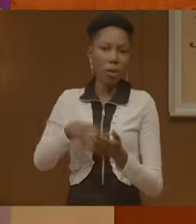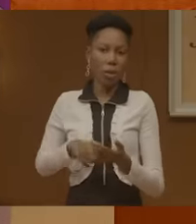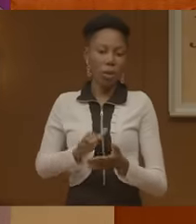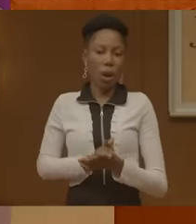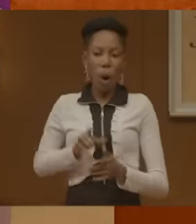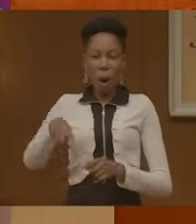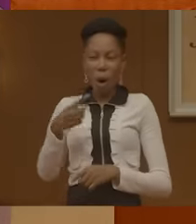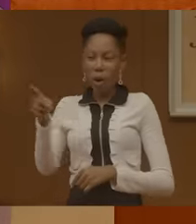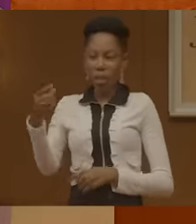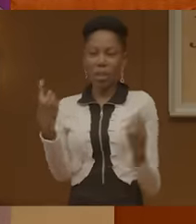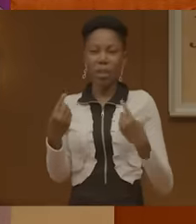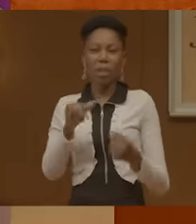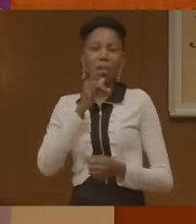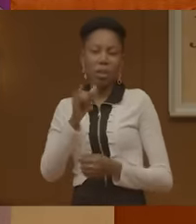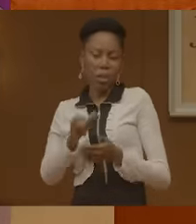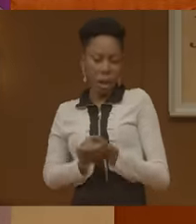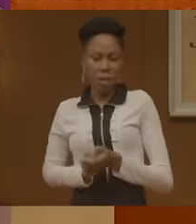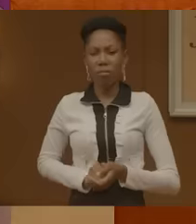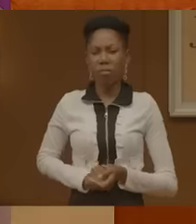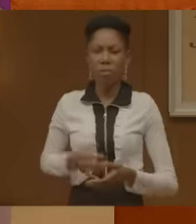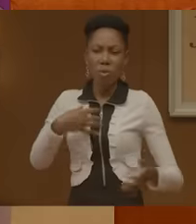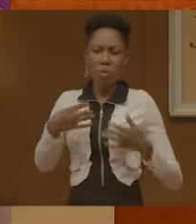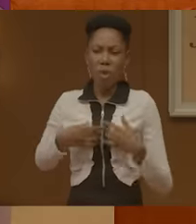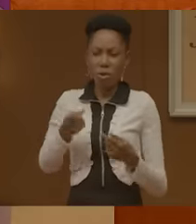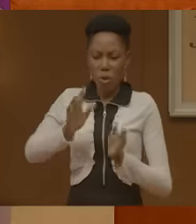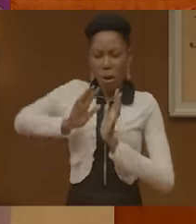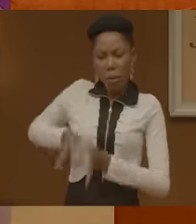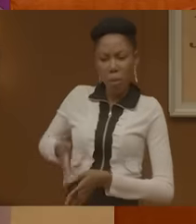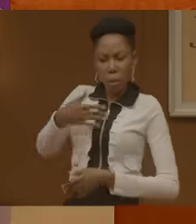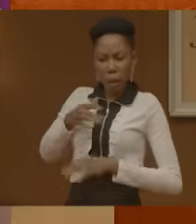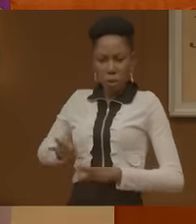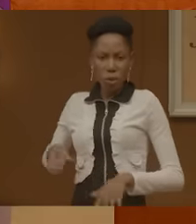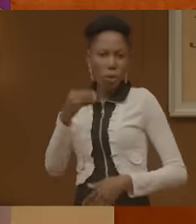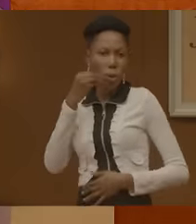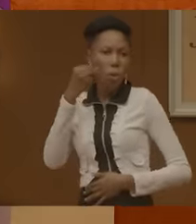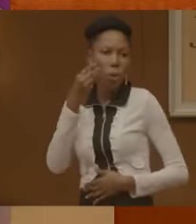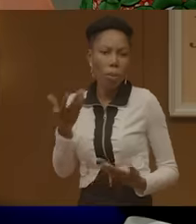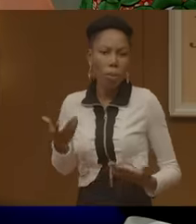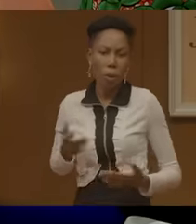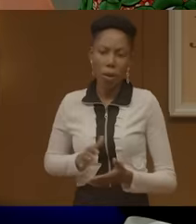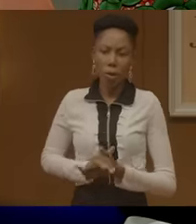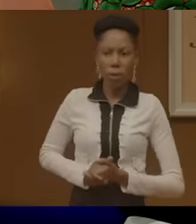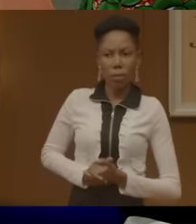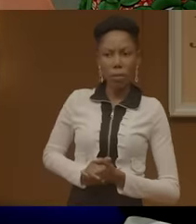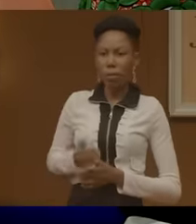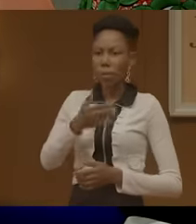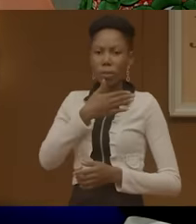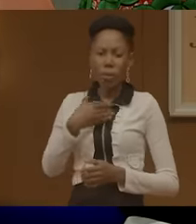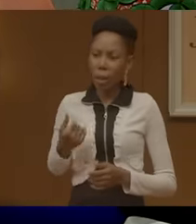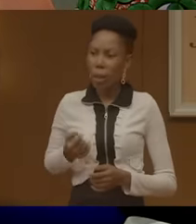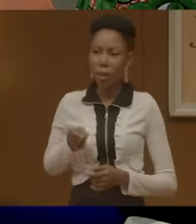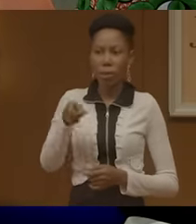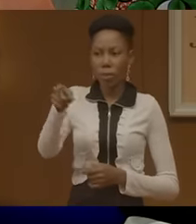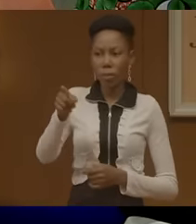is to call me, complain that I left his children at home, this and this, and those are the complaints. Even